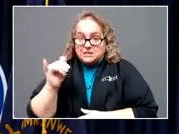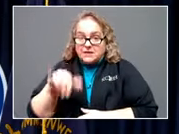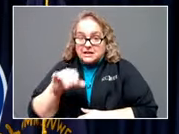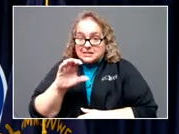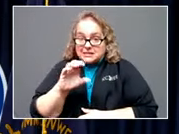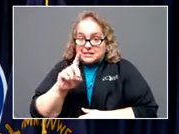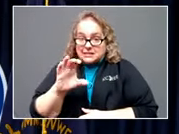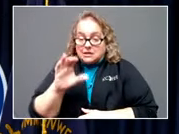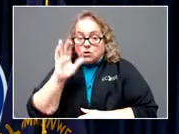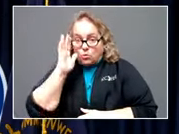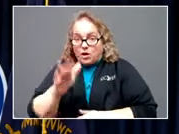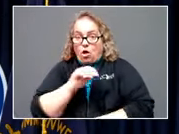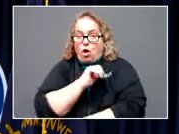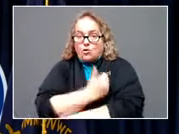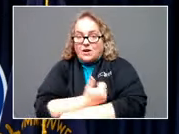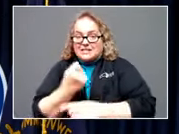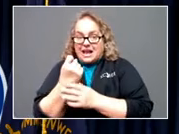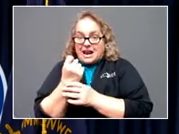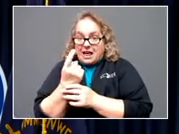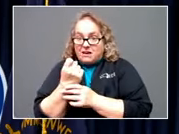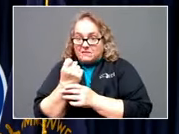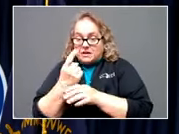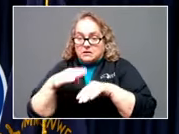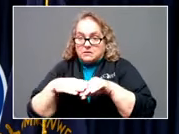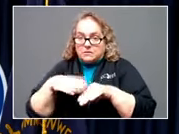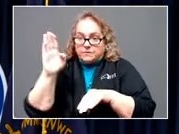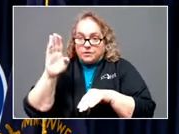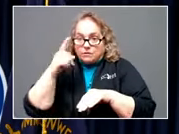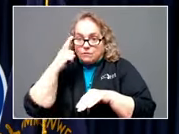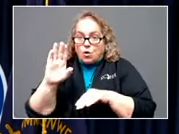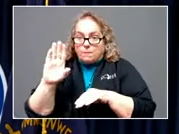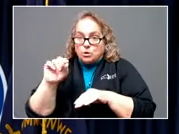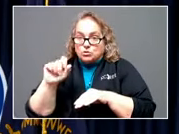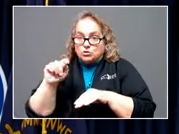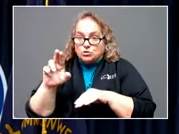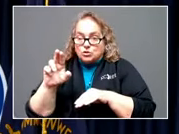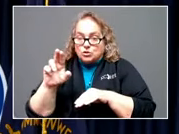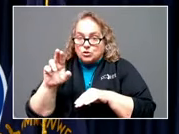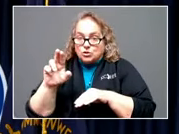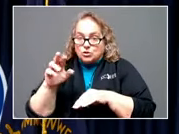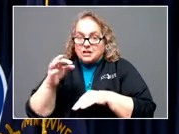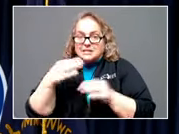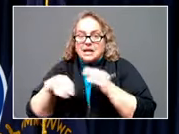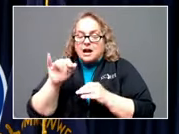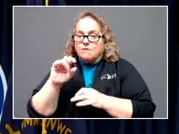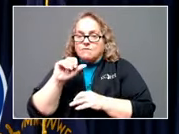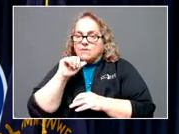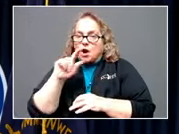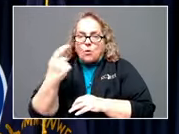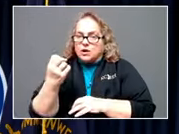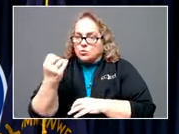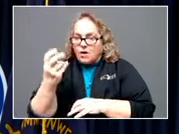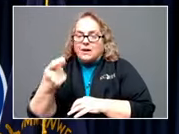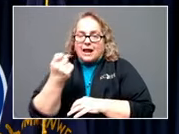authorize 11 and up as opposed to just 12 and up. Once this goes through, I will tell you